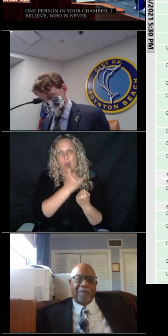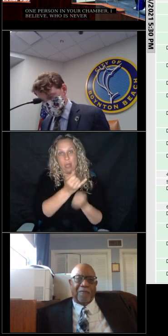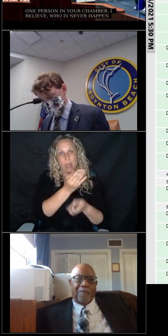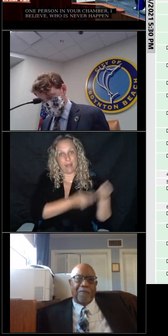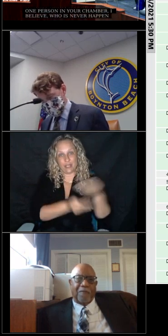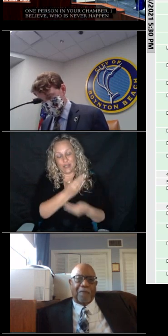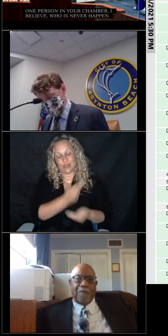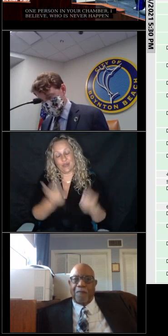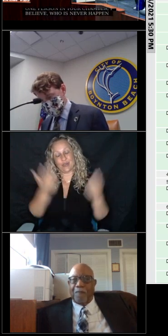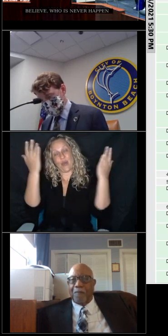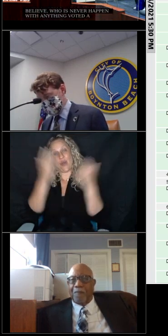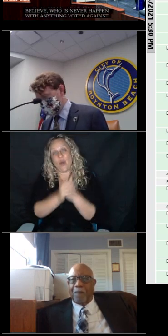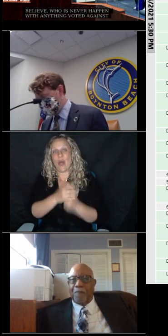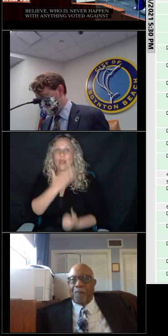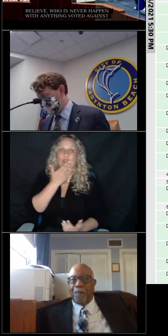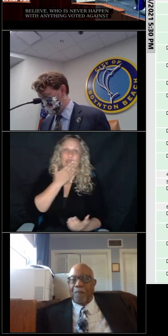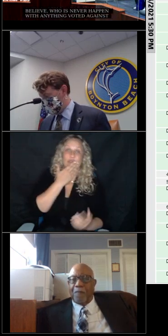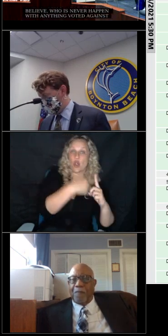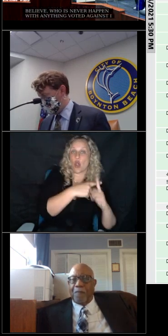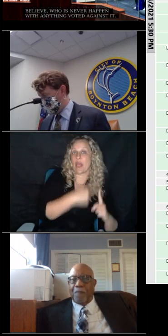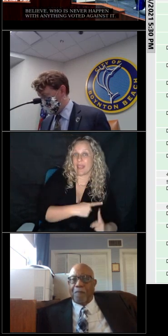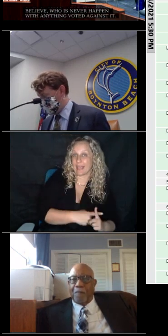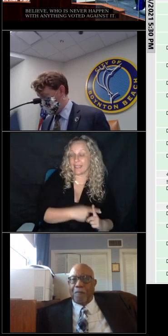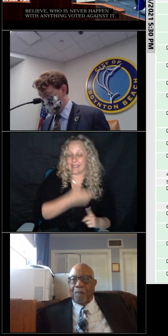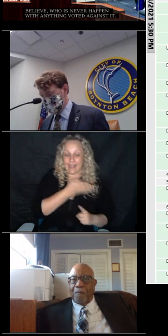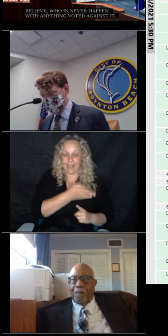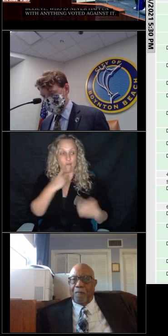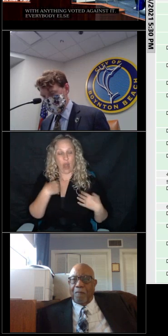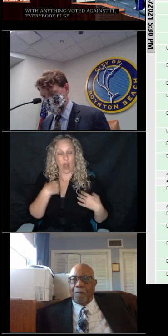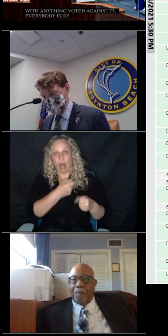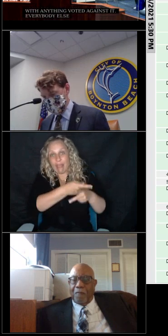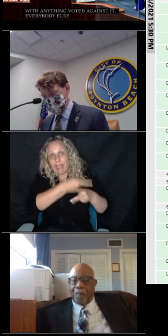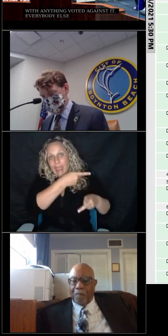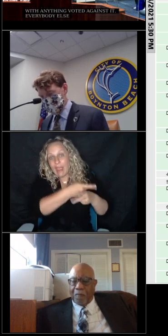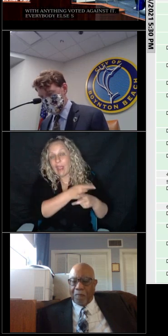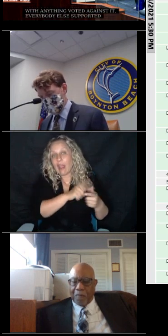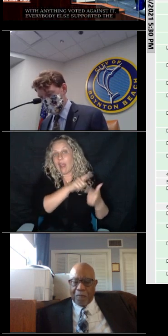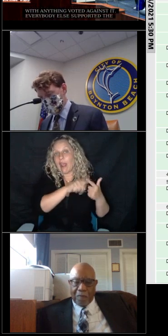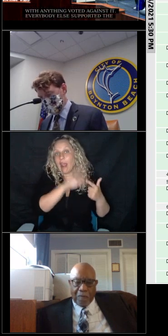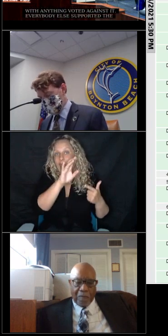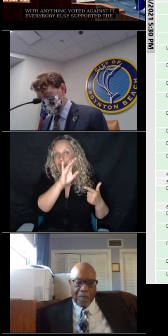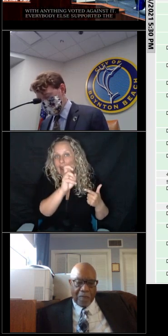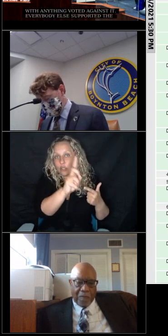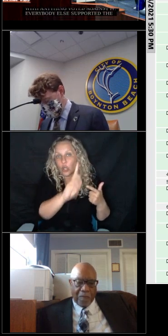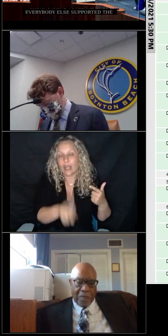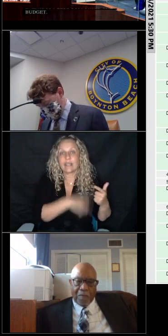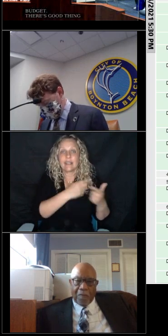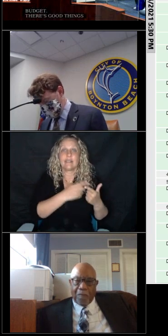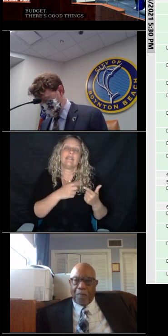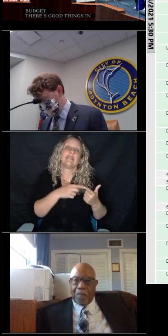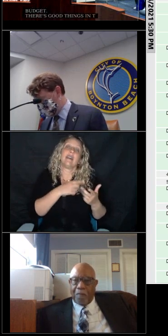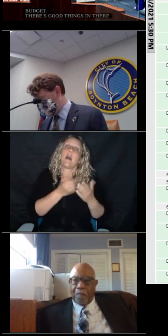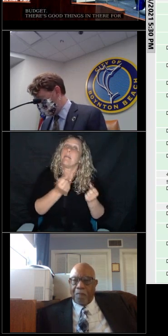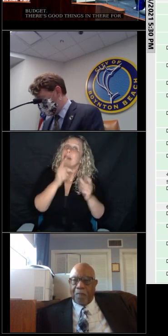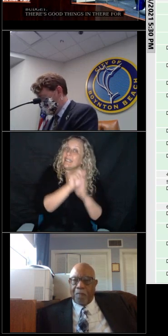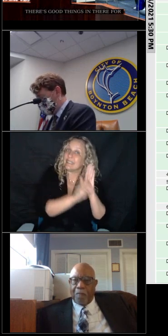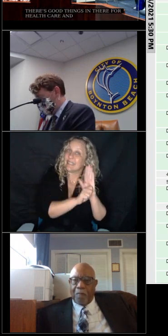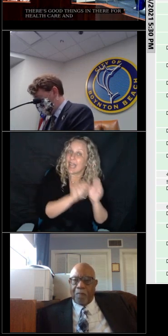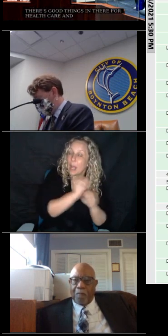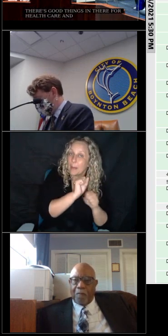So you know, there's good things in there for healthcare and for education. We're giving many of our state employees